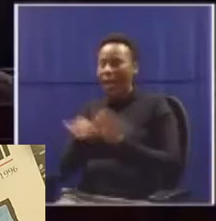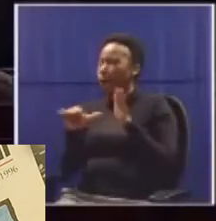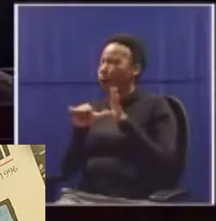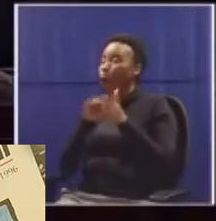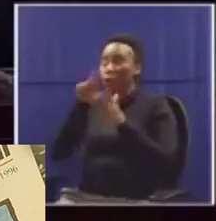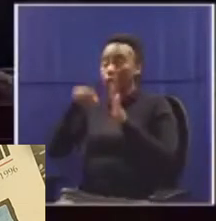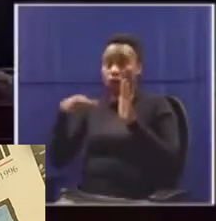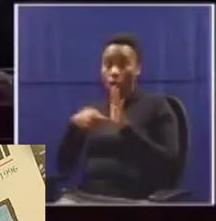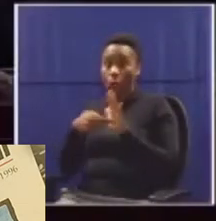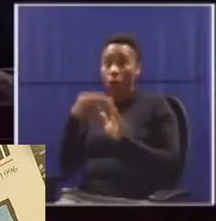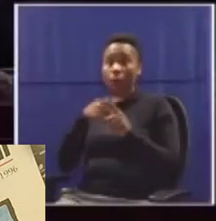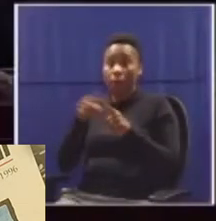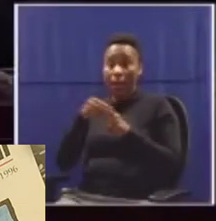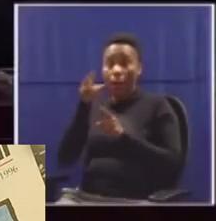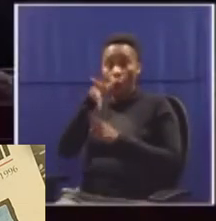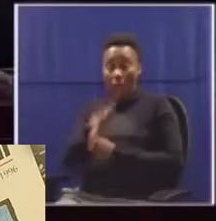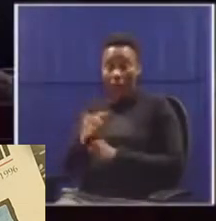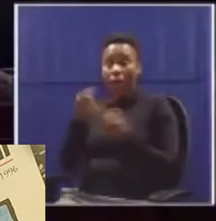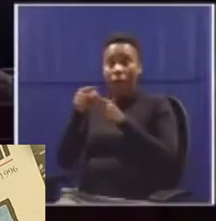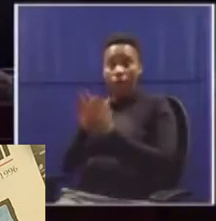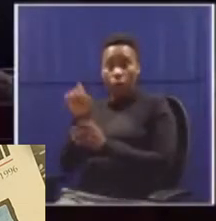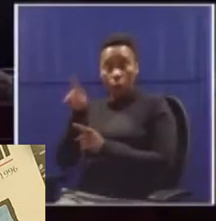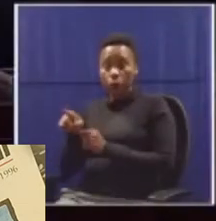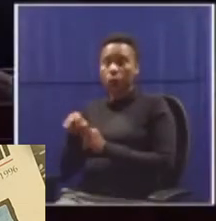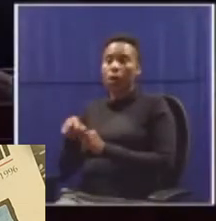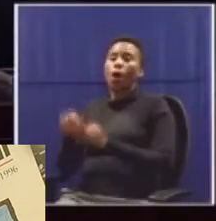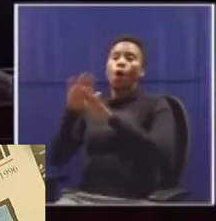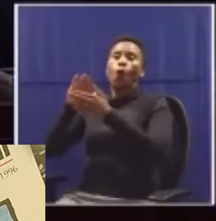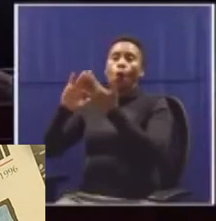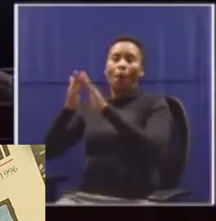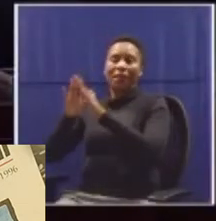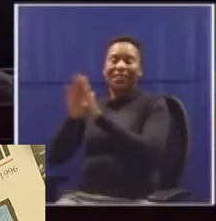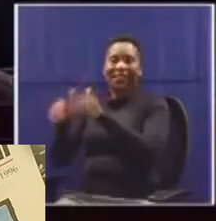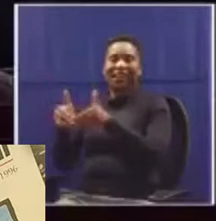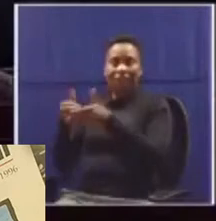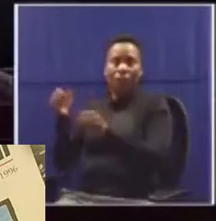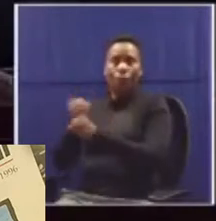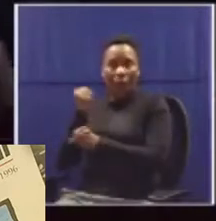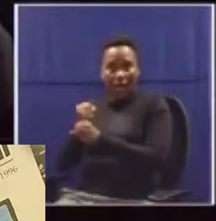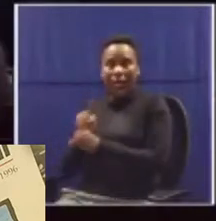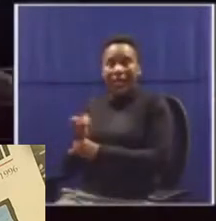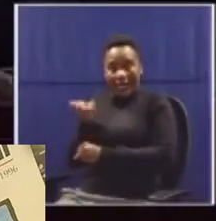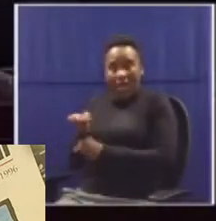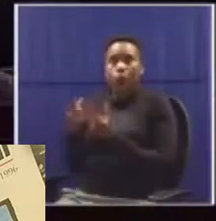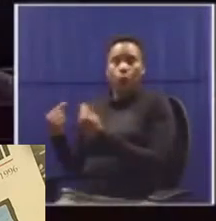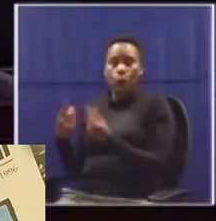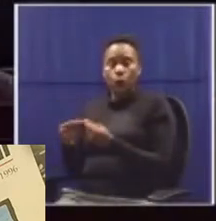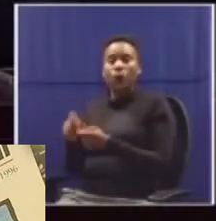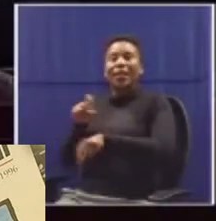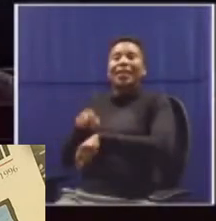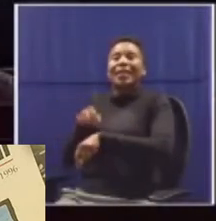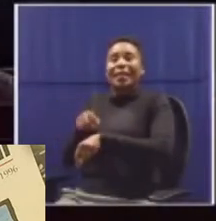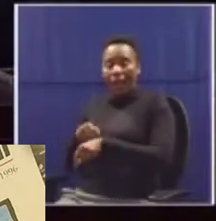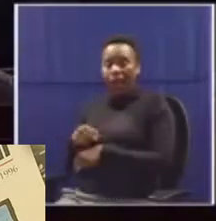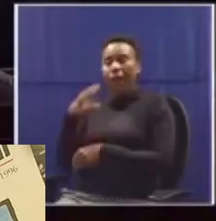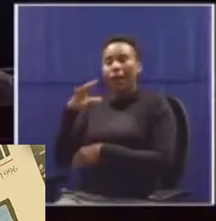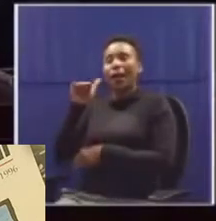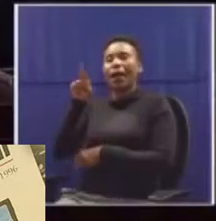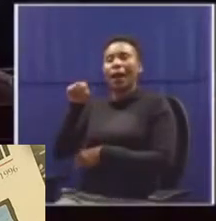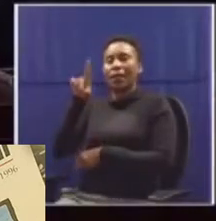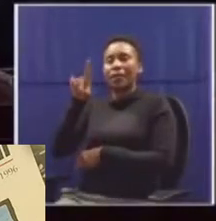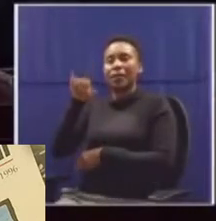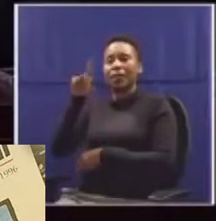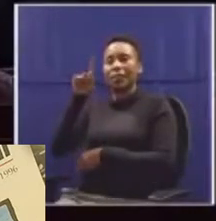role in preparing law students for community service work to be undertaken by them when there are candidate legal practitioners